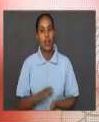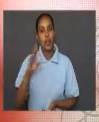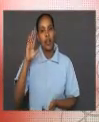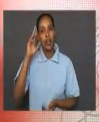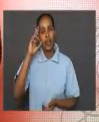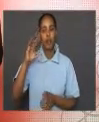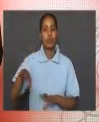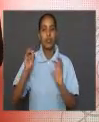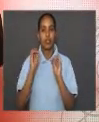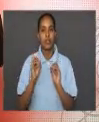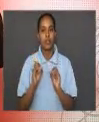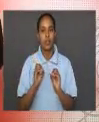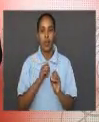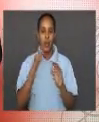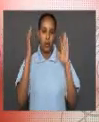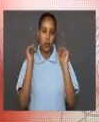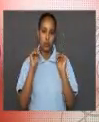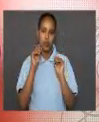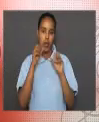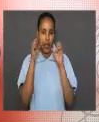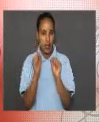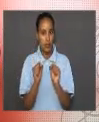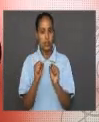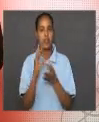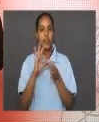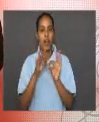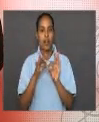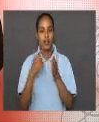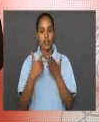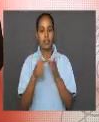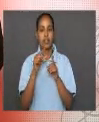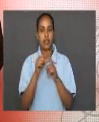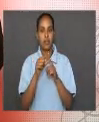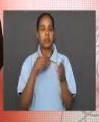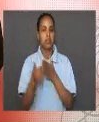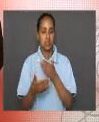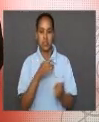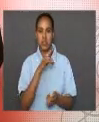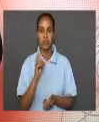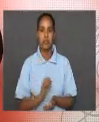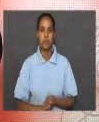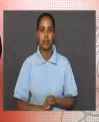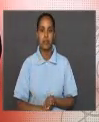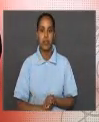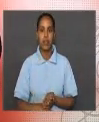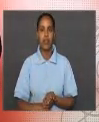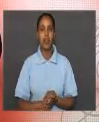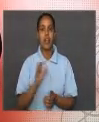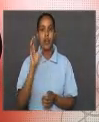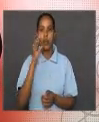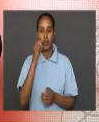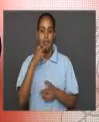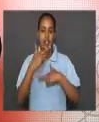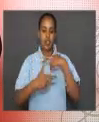Hello, students. I hope that you were able to define this term easily. A